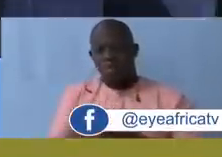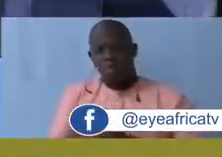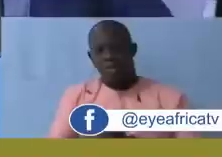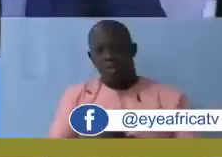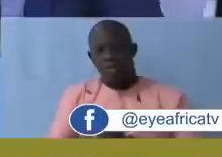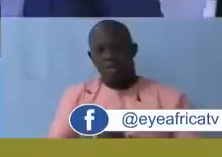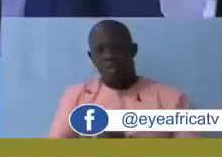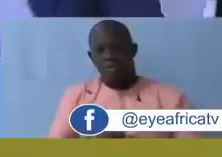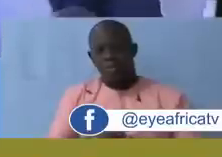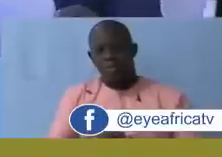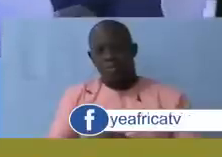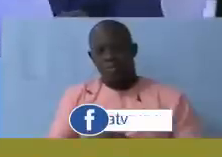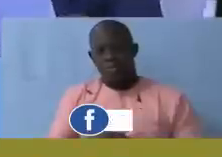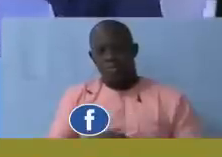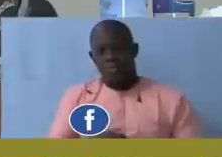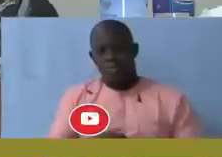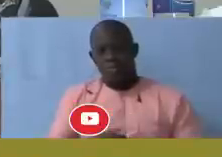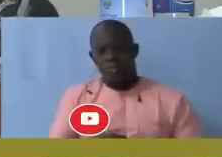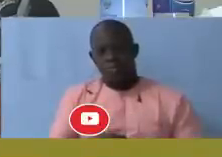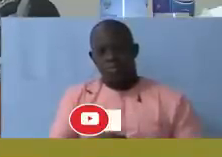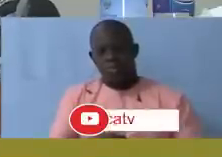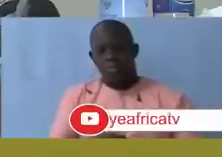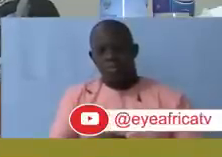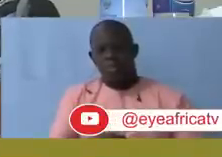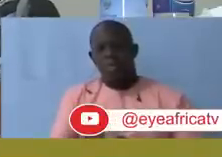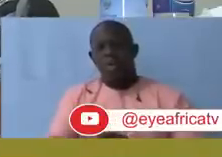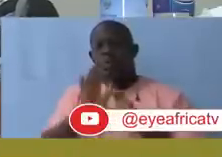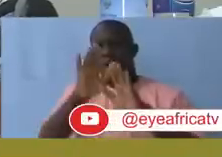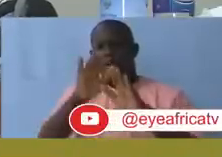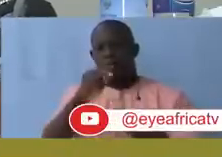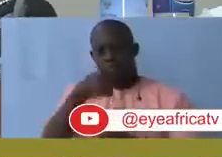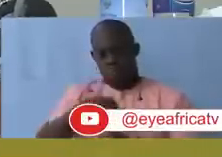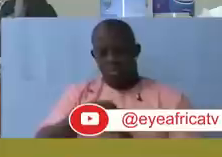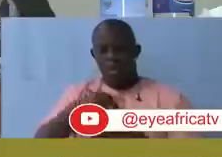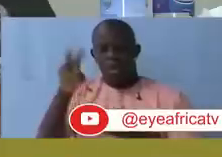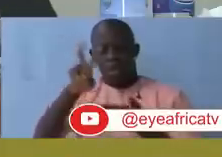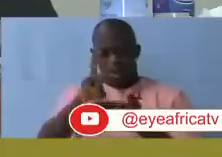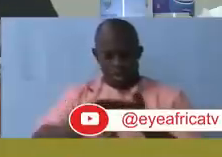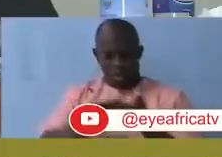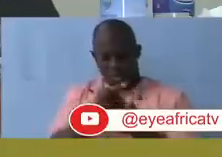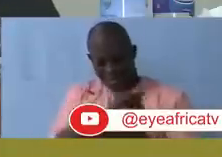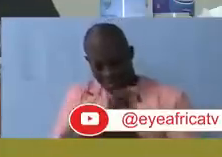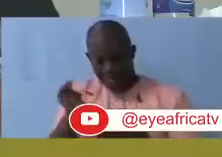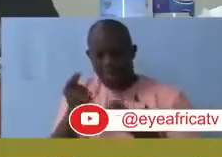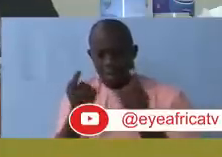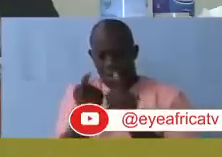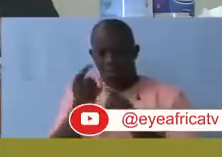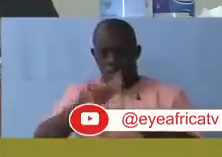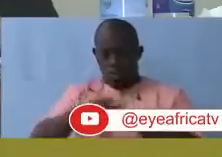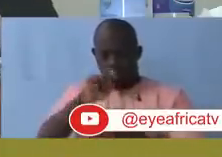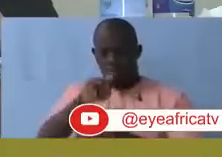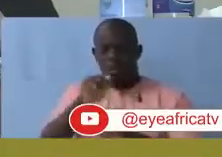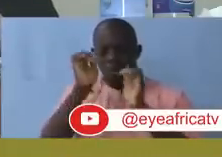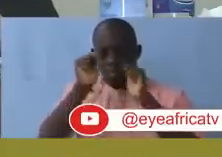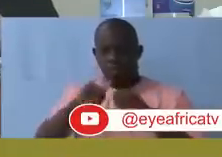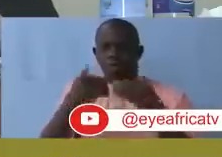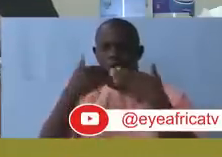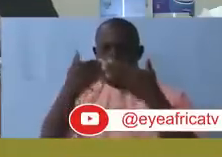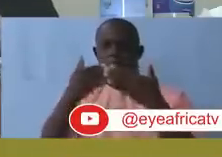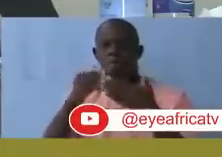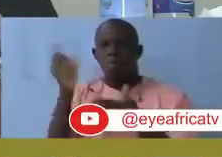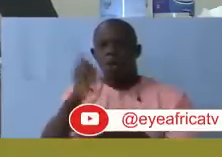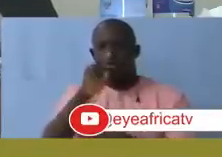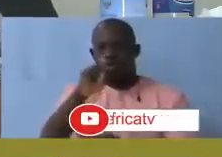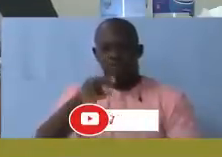There was no. Let me read out these things to you, and you tell me what you feel about